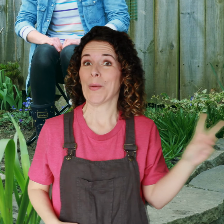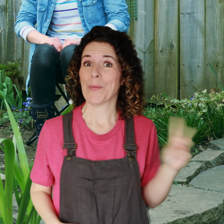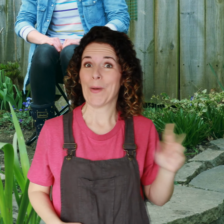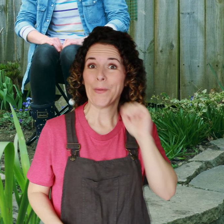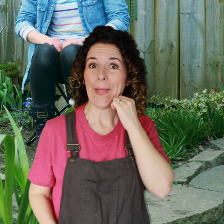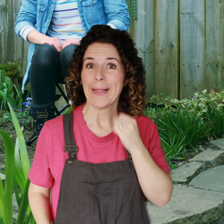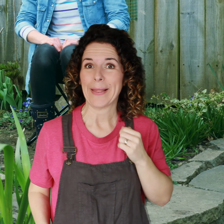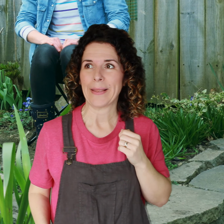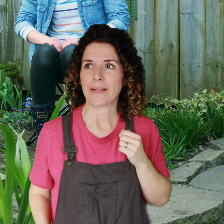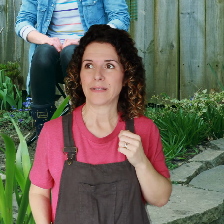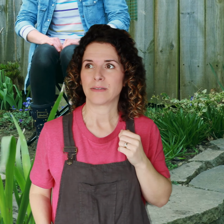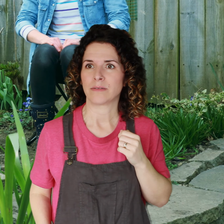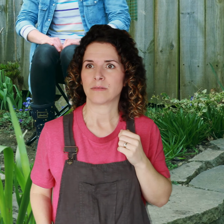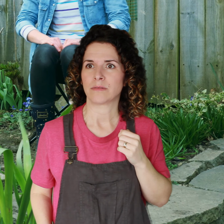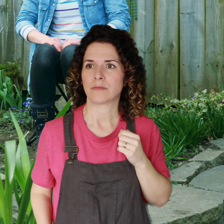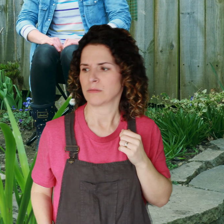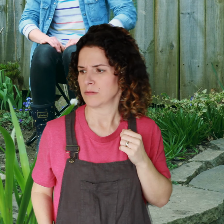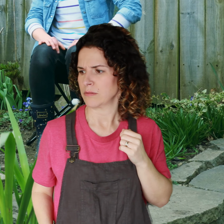going to...